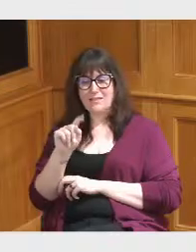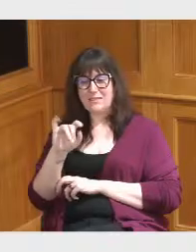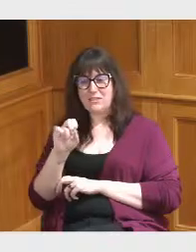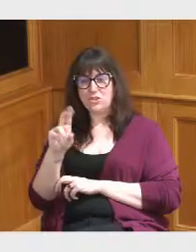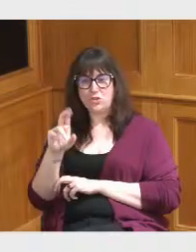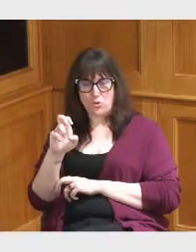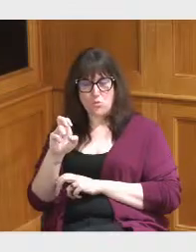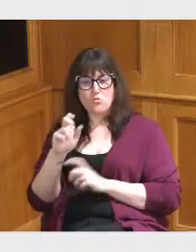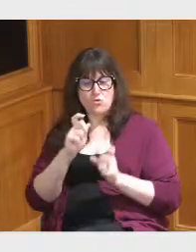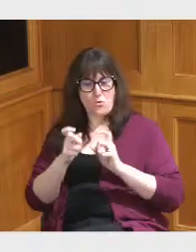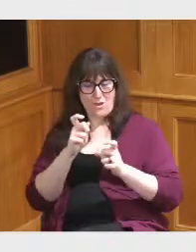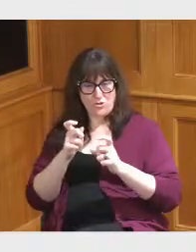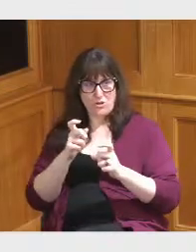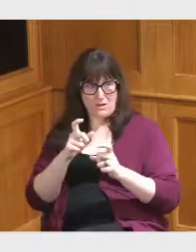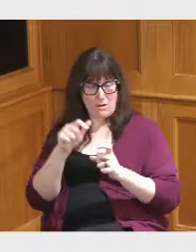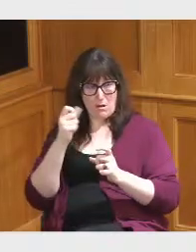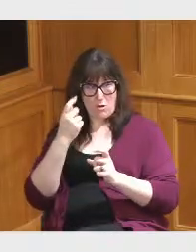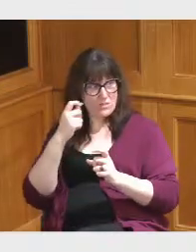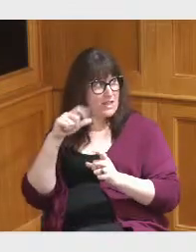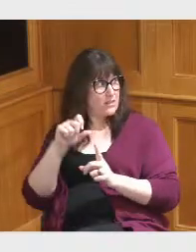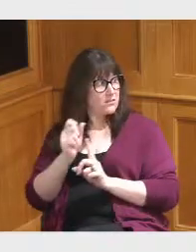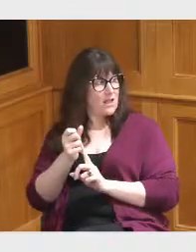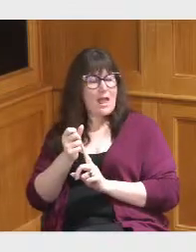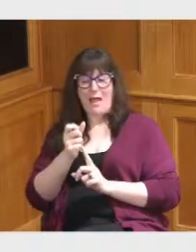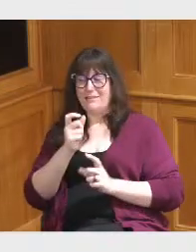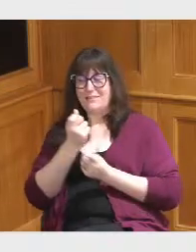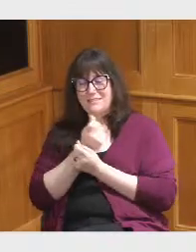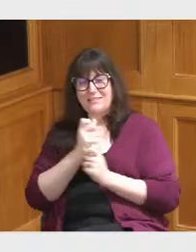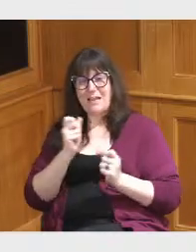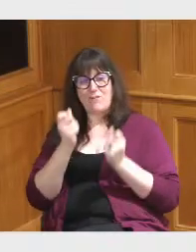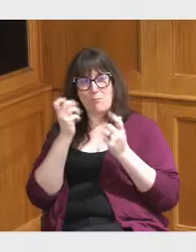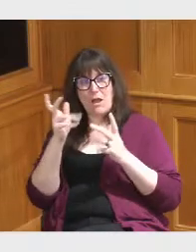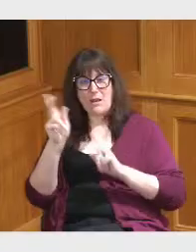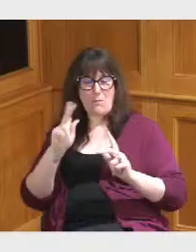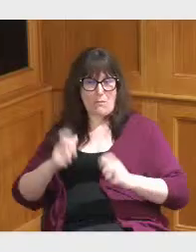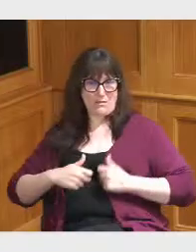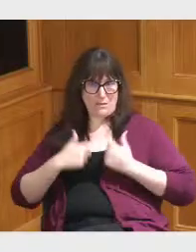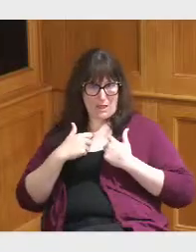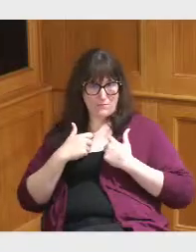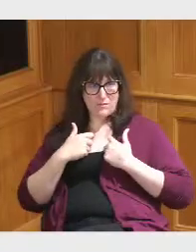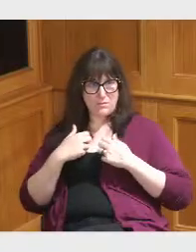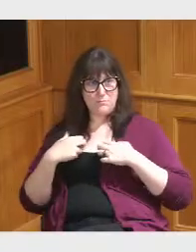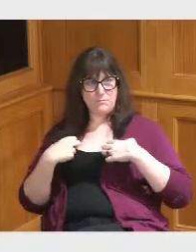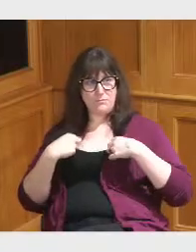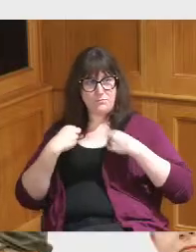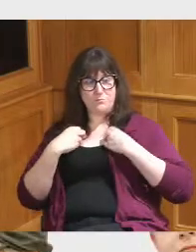healed countless lives for our community. Next slide.